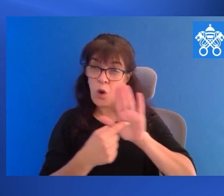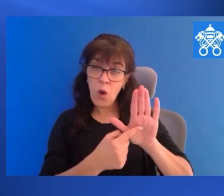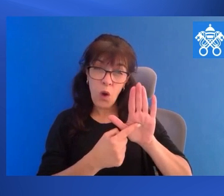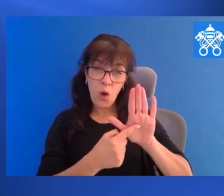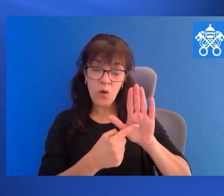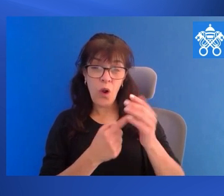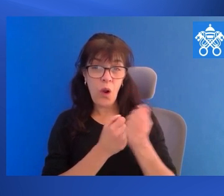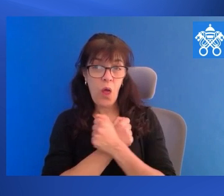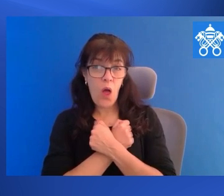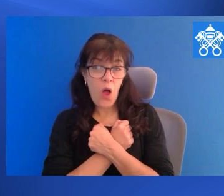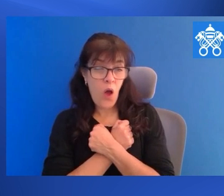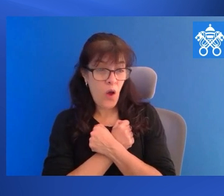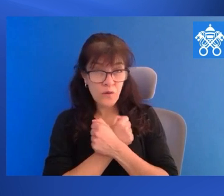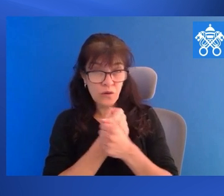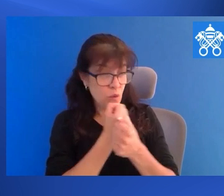l'amore.